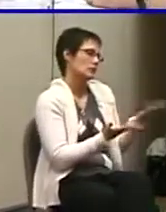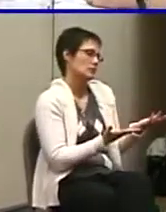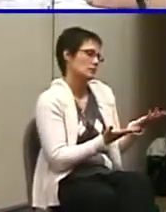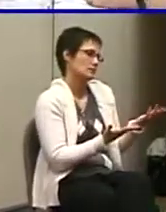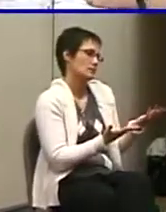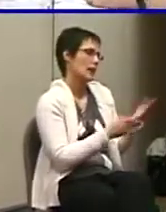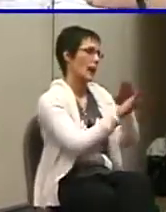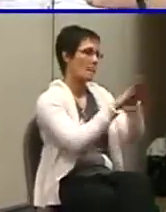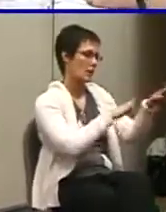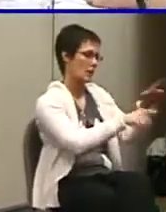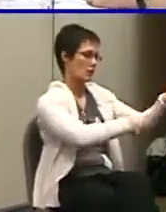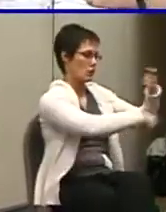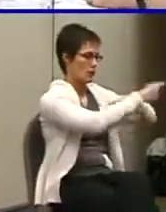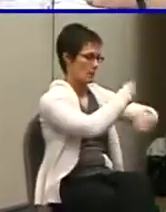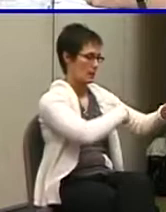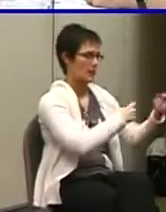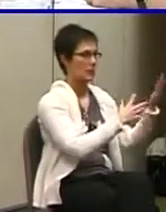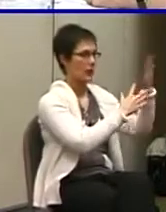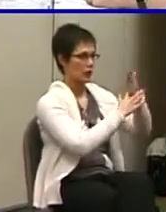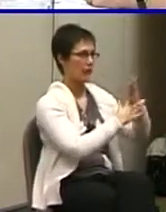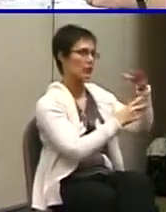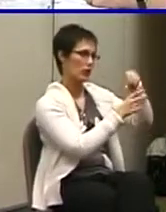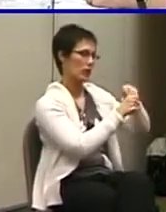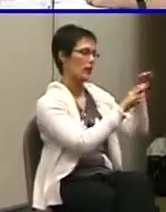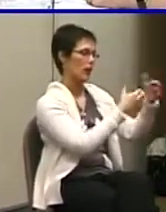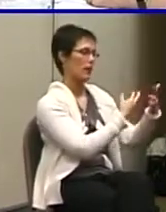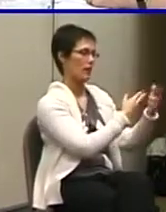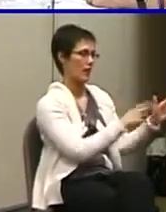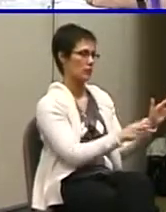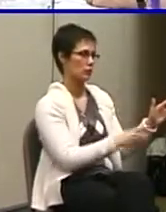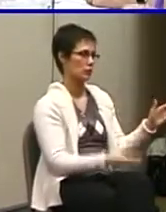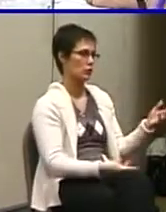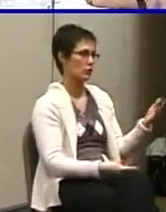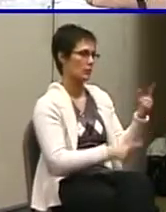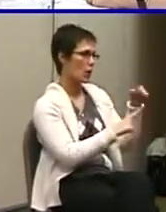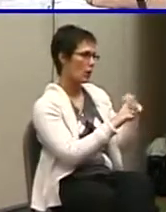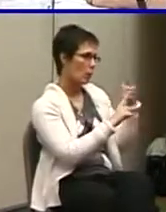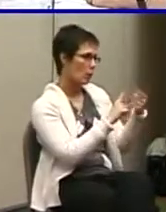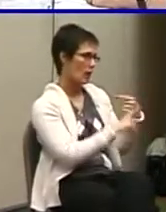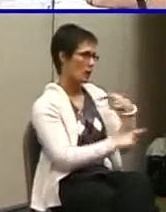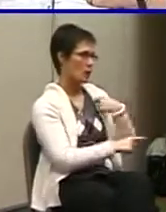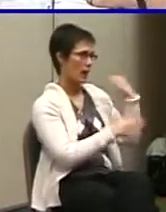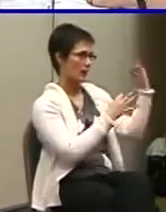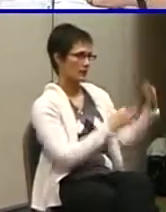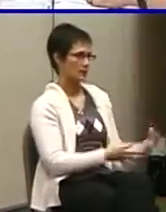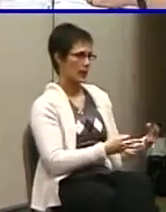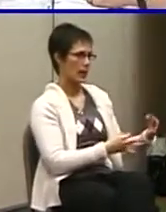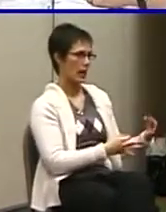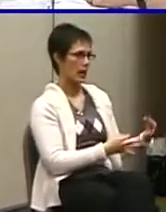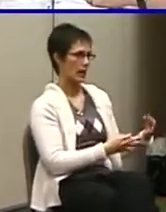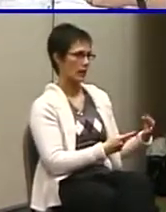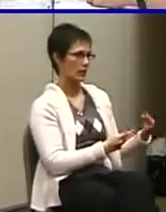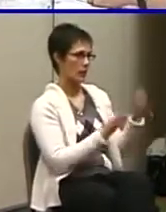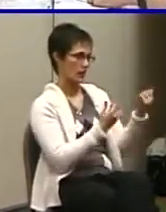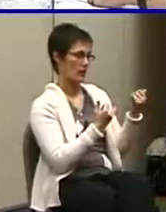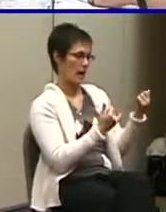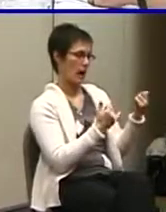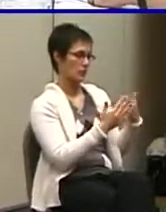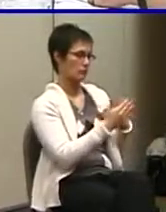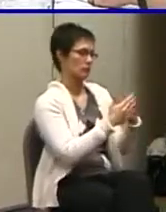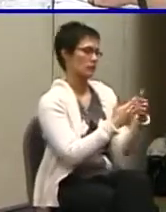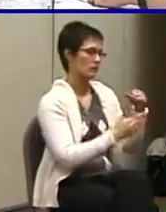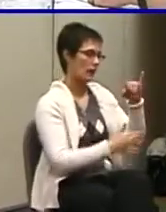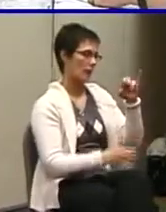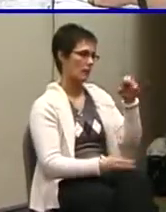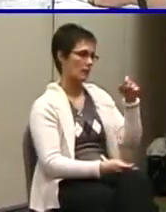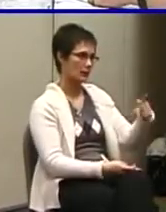a behavior replacement intervention in a classroom. When do I decide that, or, now we're coming up to his IEP and we're